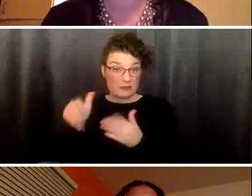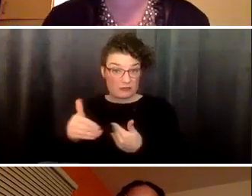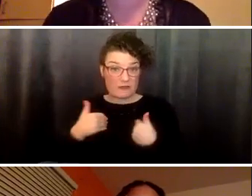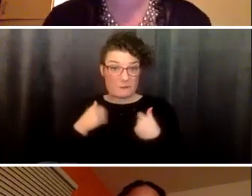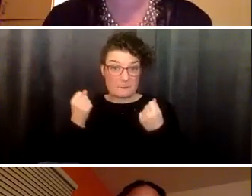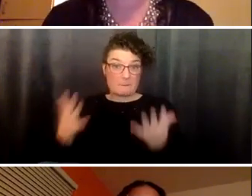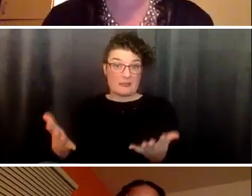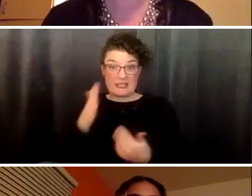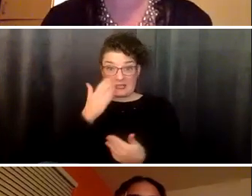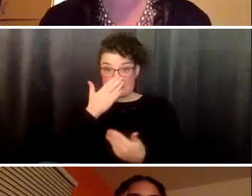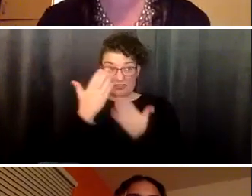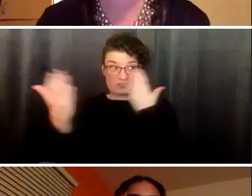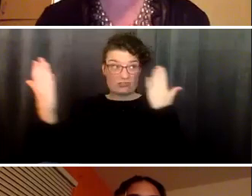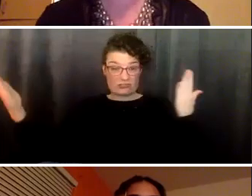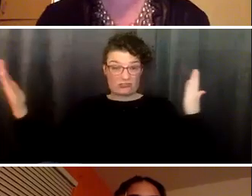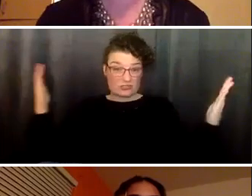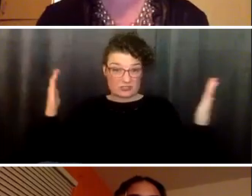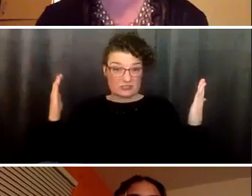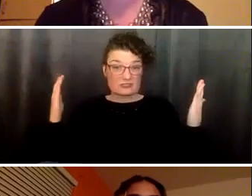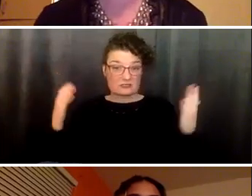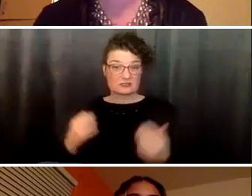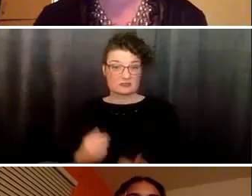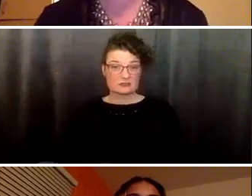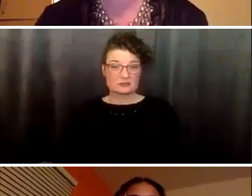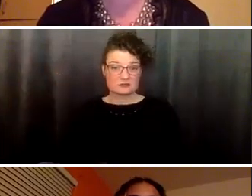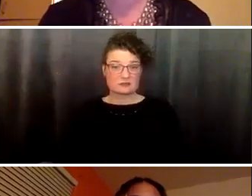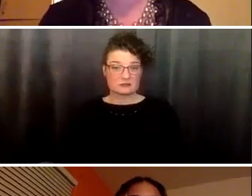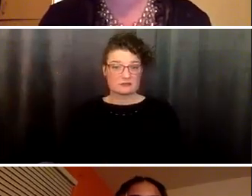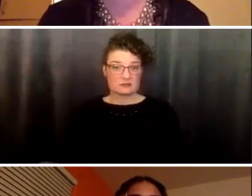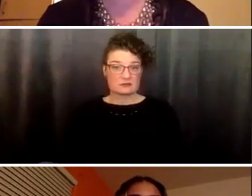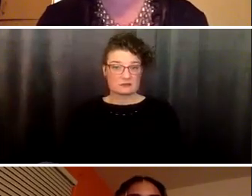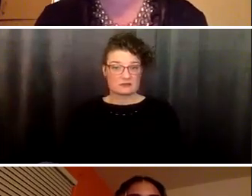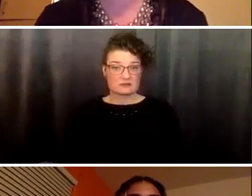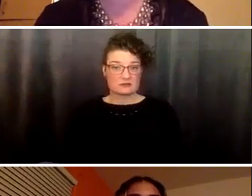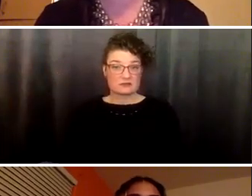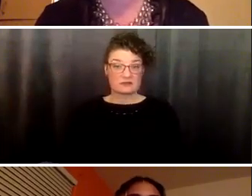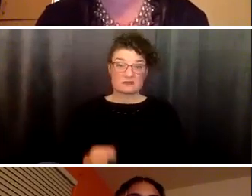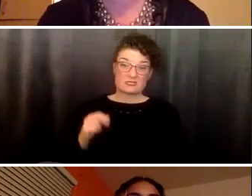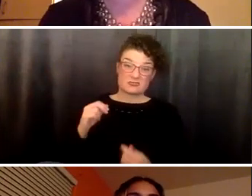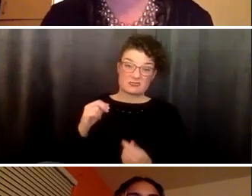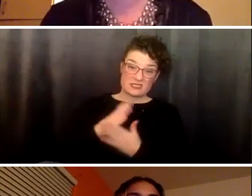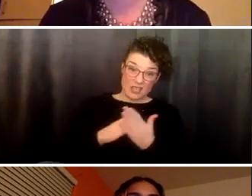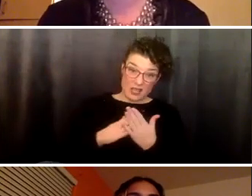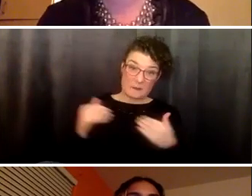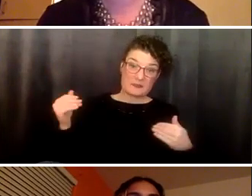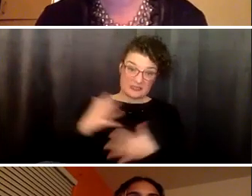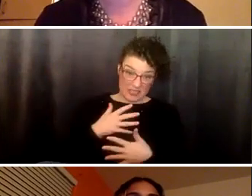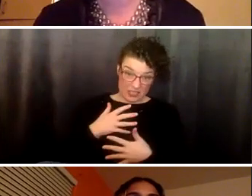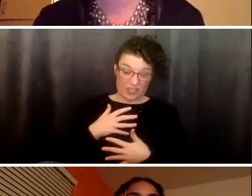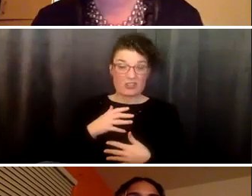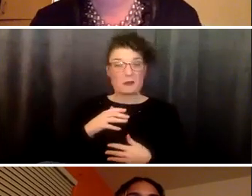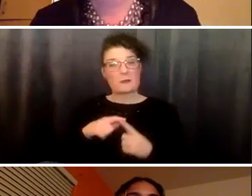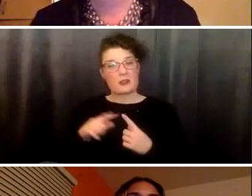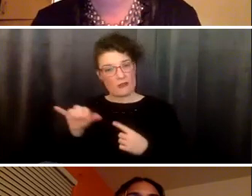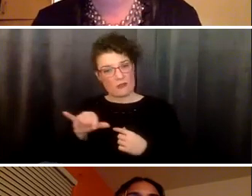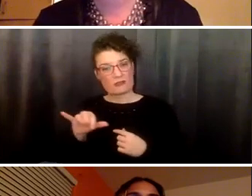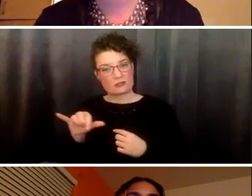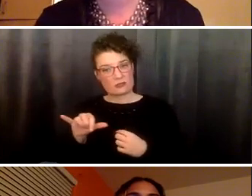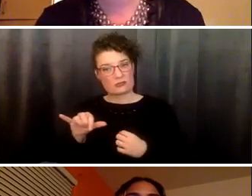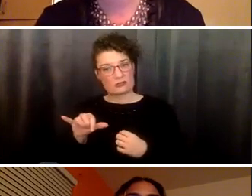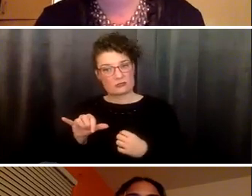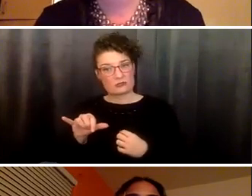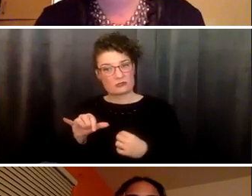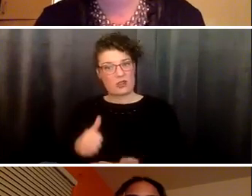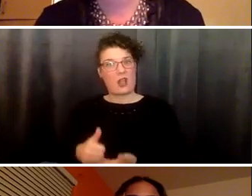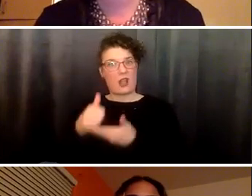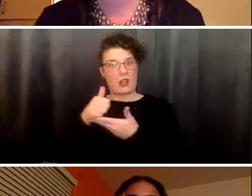mirrors everywhere. And somewhere they scare me, but also in so many ways they have helped